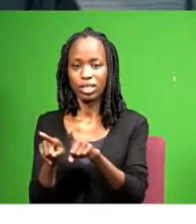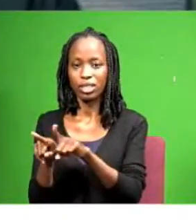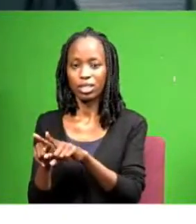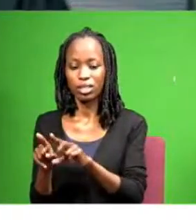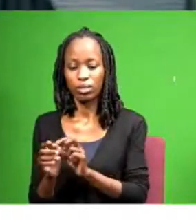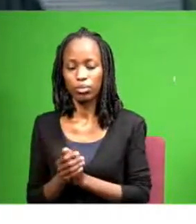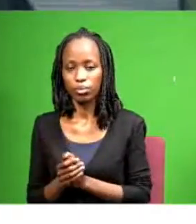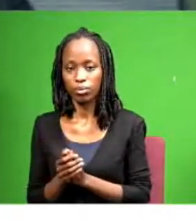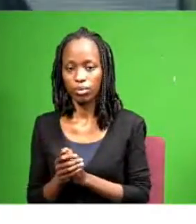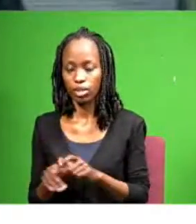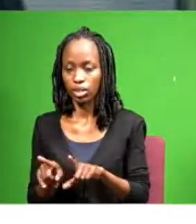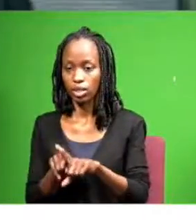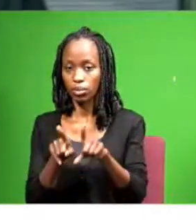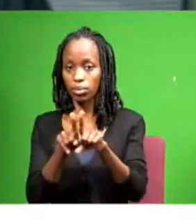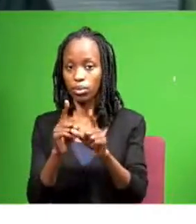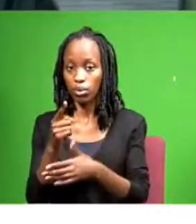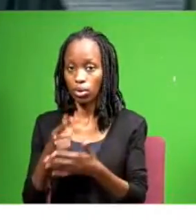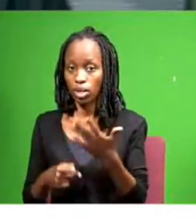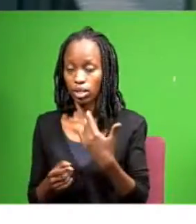and what is